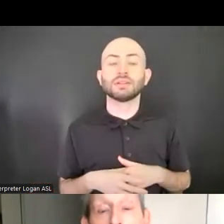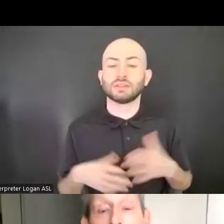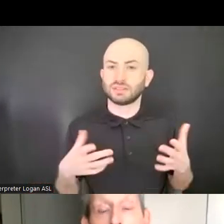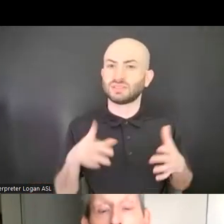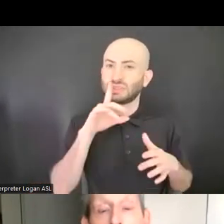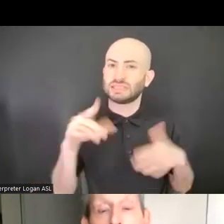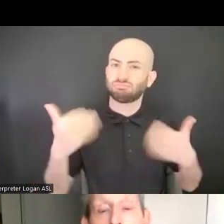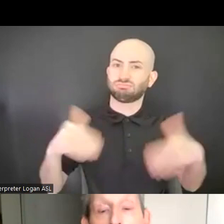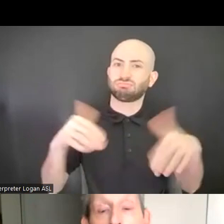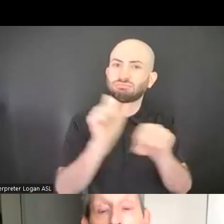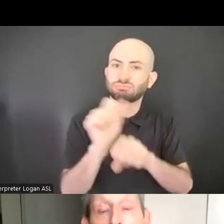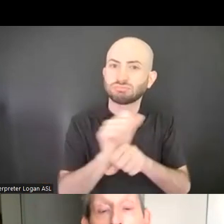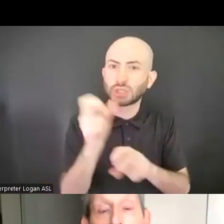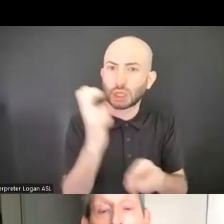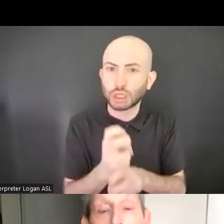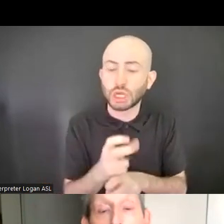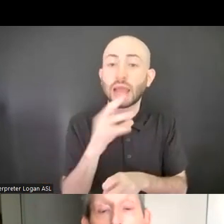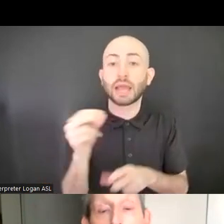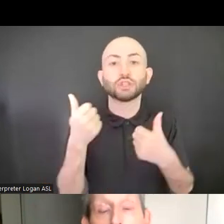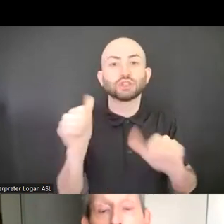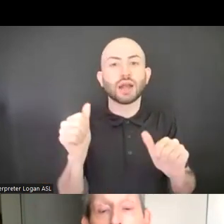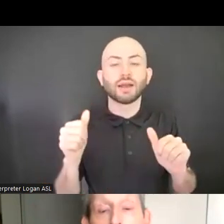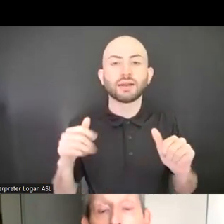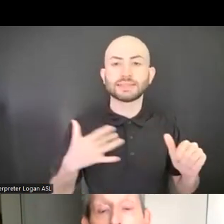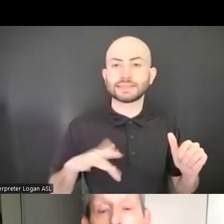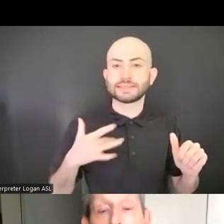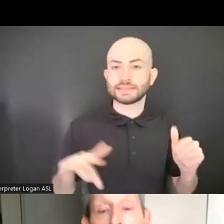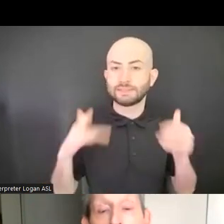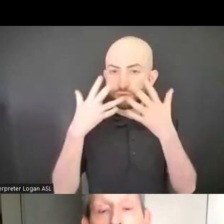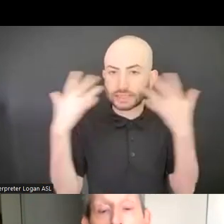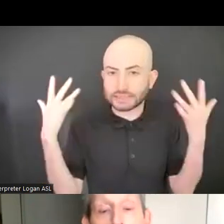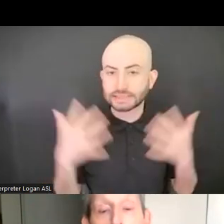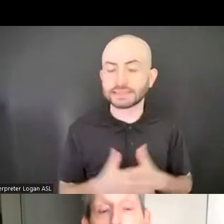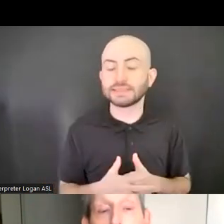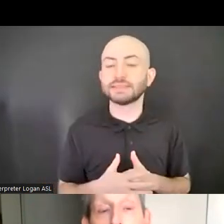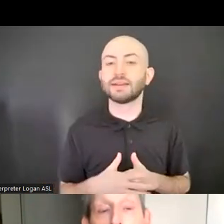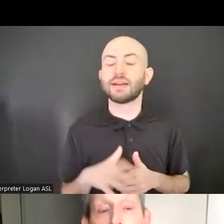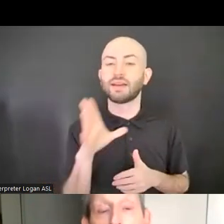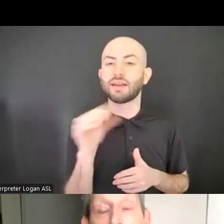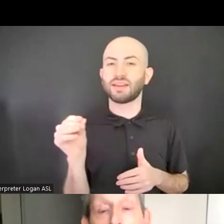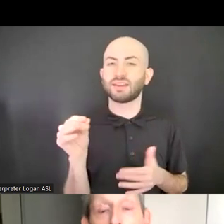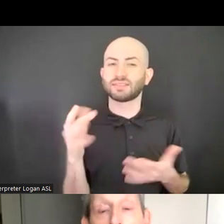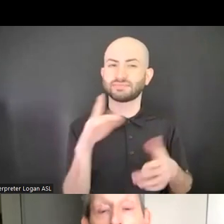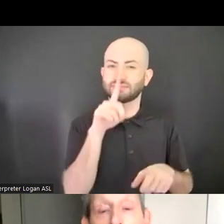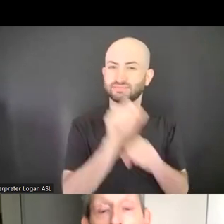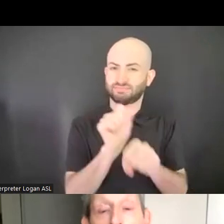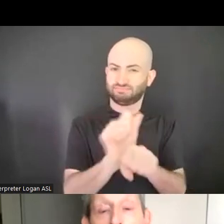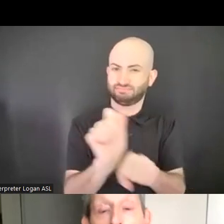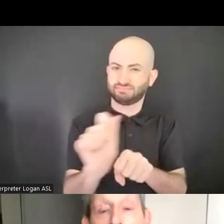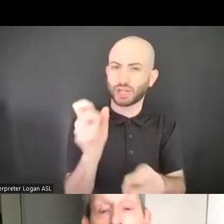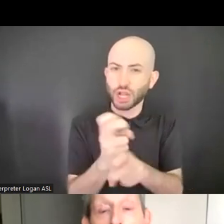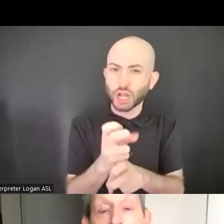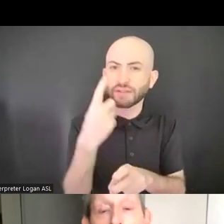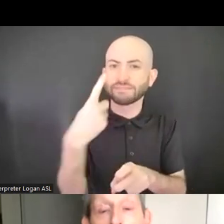have they try to have sensory friendly events they work really hard to do all kinds of different things for